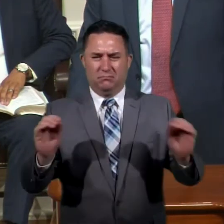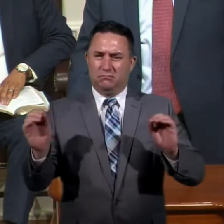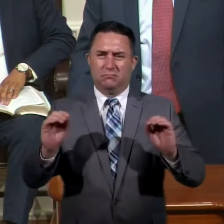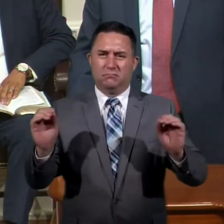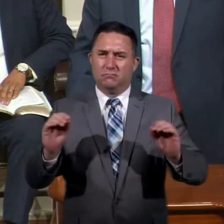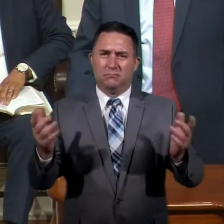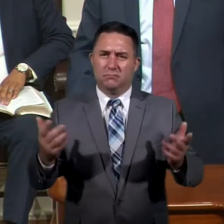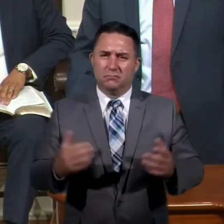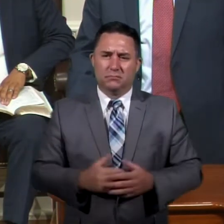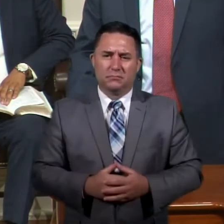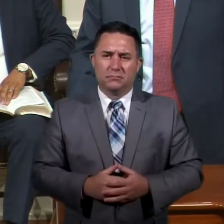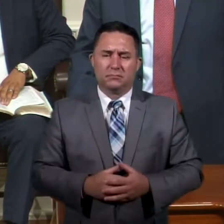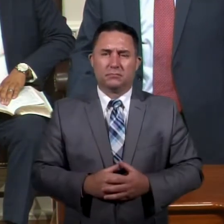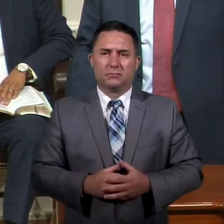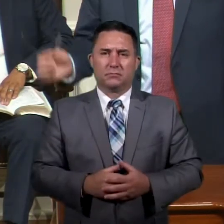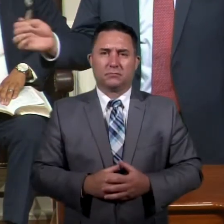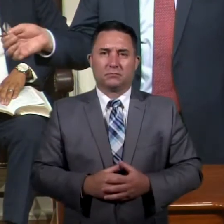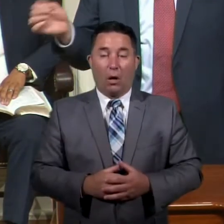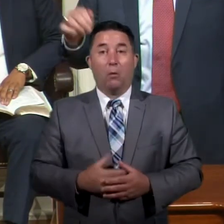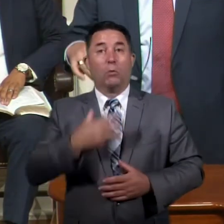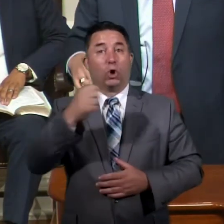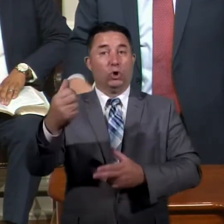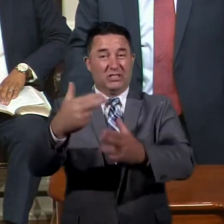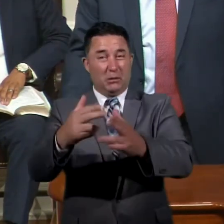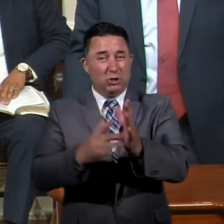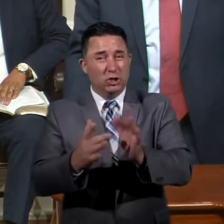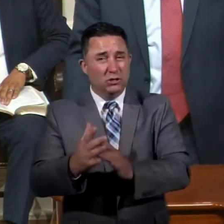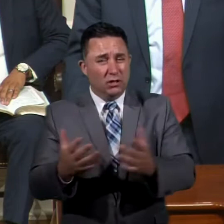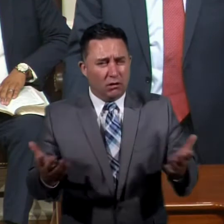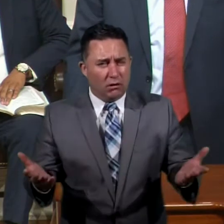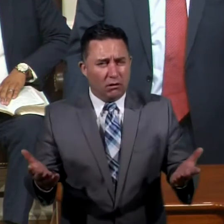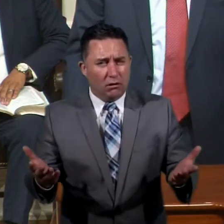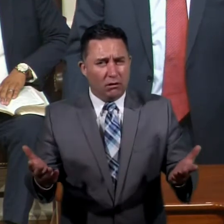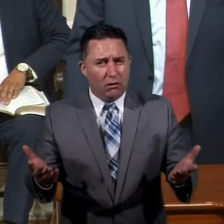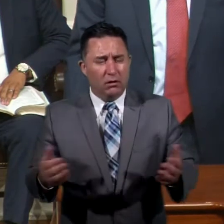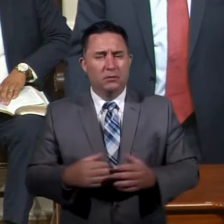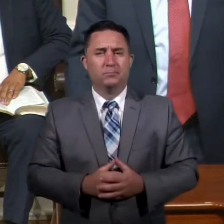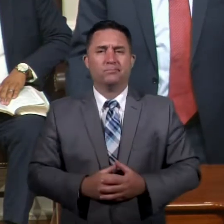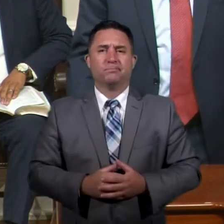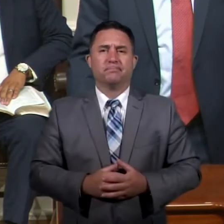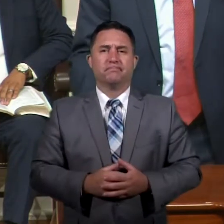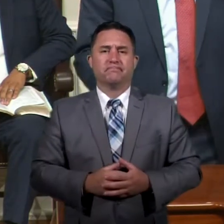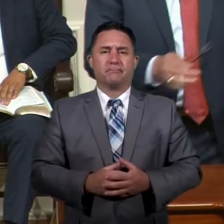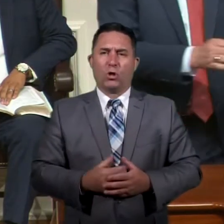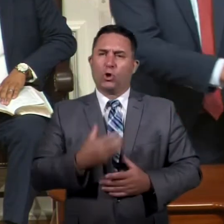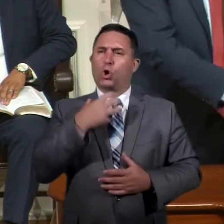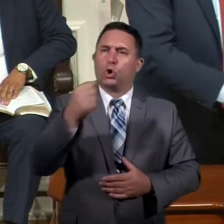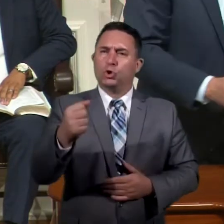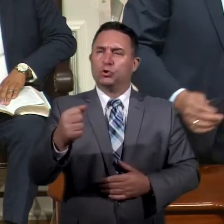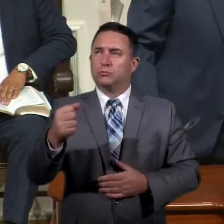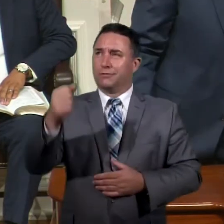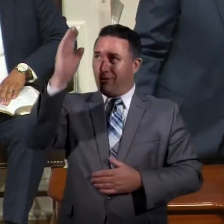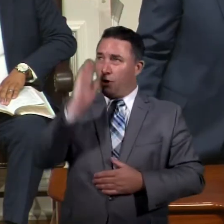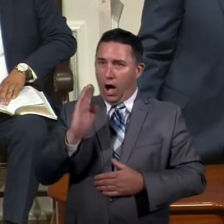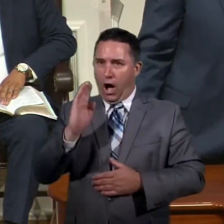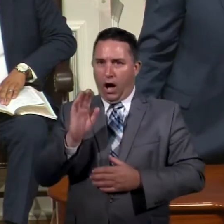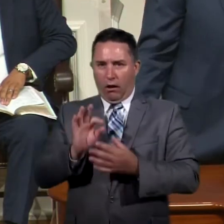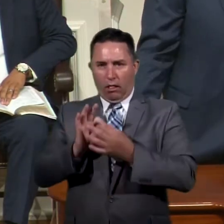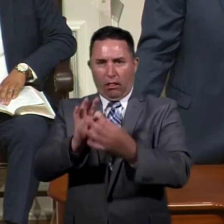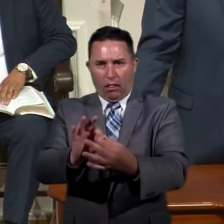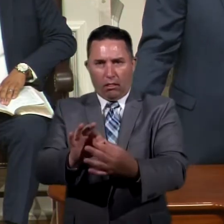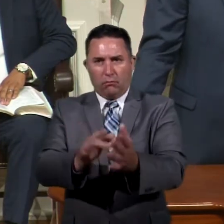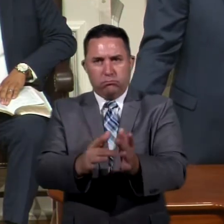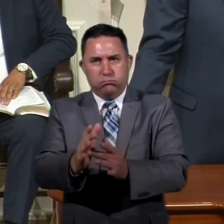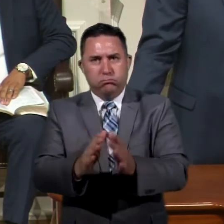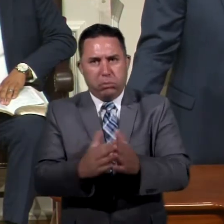o Mohammed en vano. But they curse the name of Jesus. Pero sí maldicen el nombre de Jesucristo. They curse the God of the Bible. Sí maldicen el